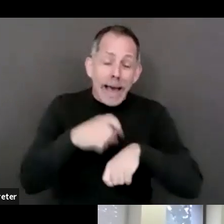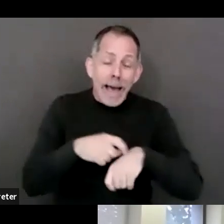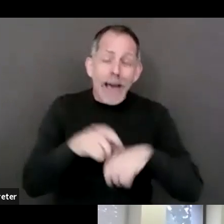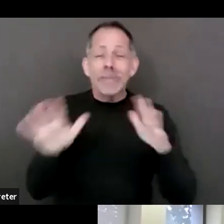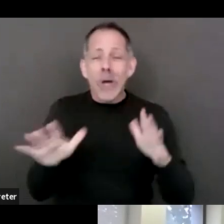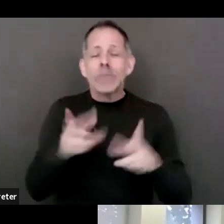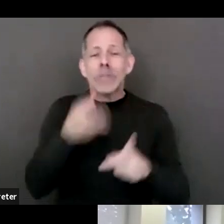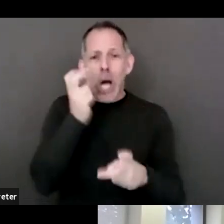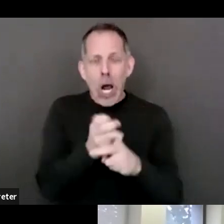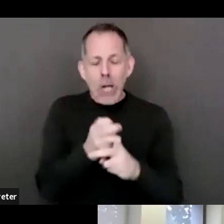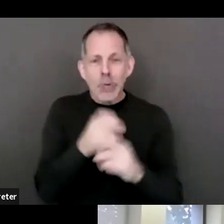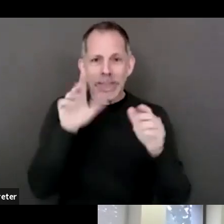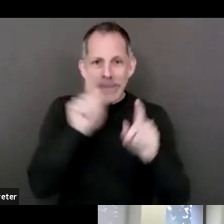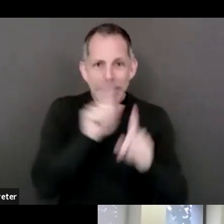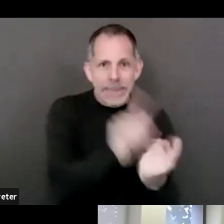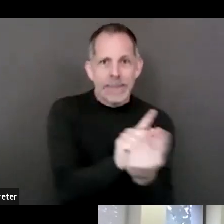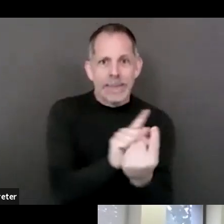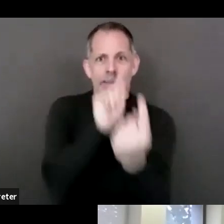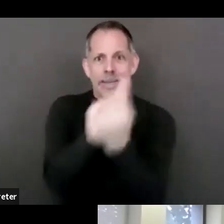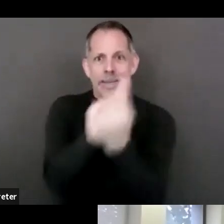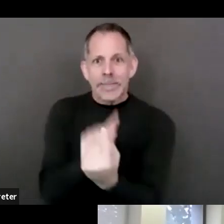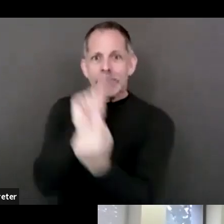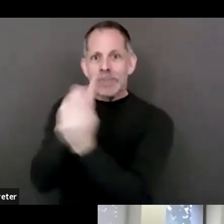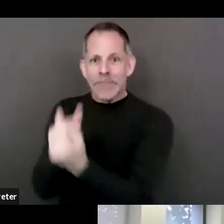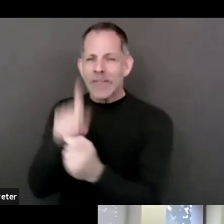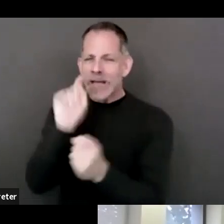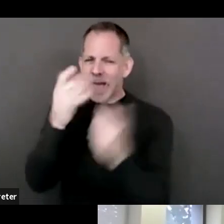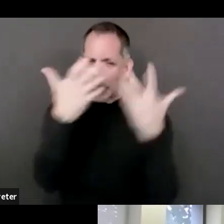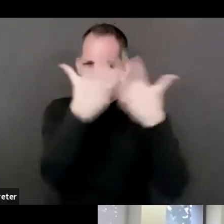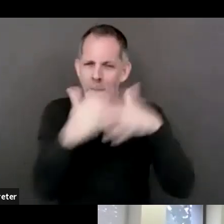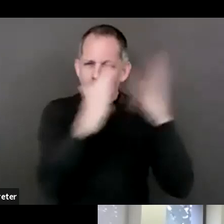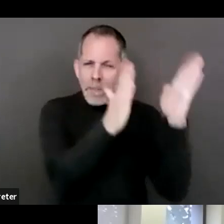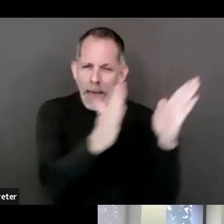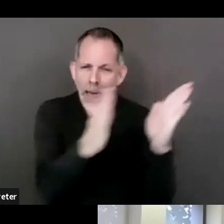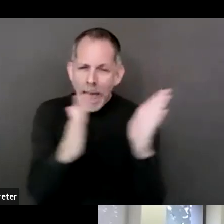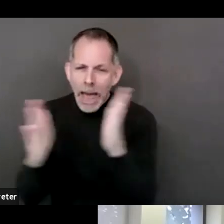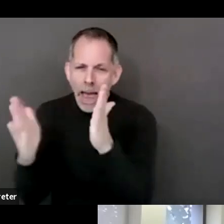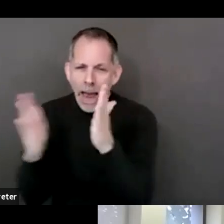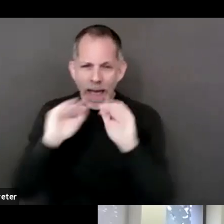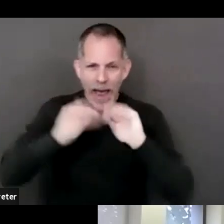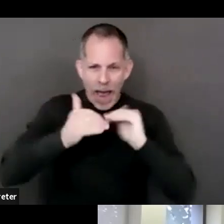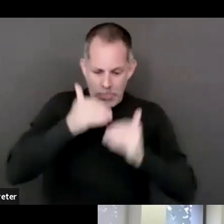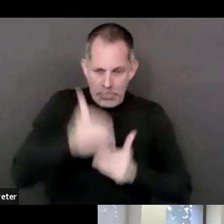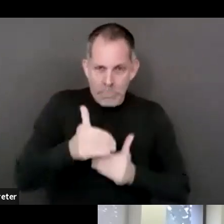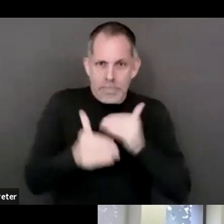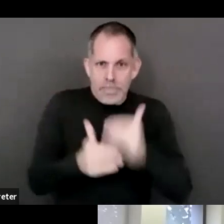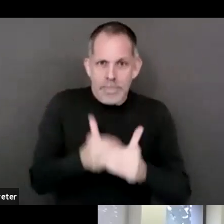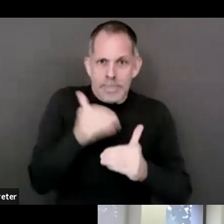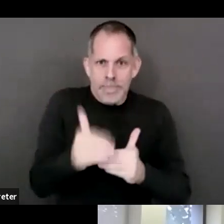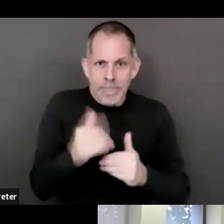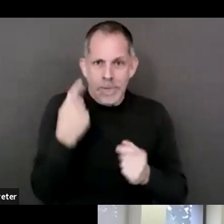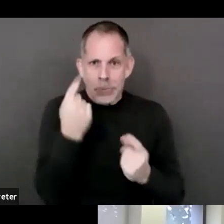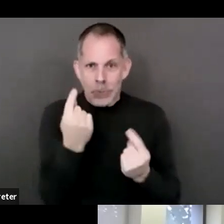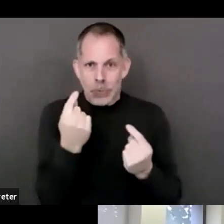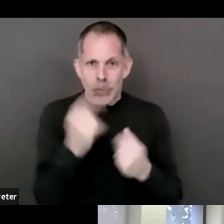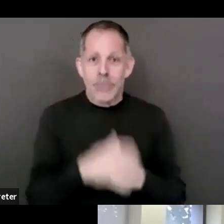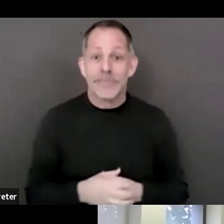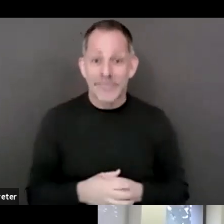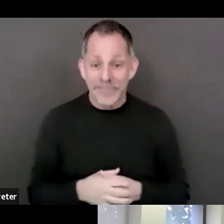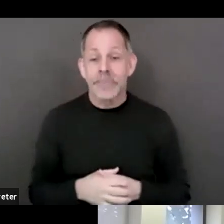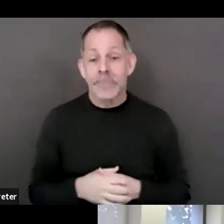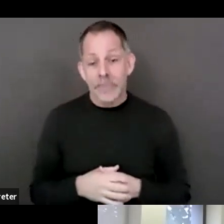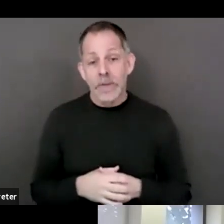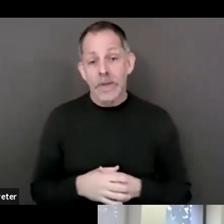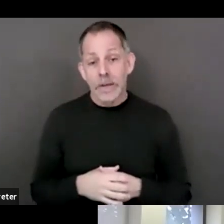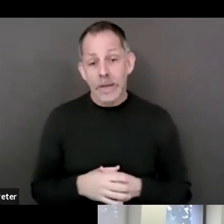our day to make sure our drive time doesn't impact our ability to do as many vaccinations in a day as possible. In addition